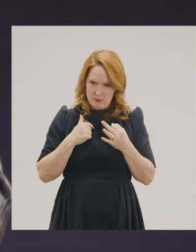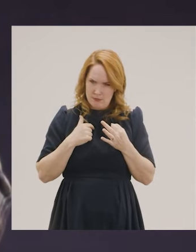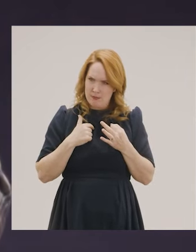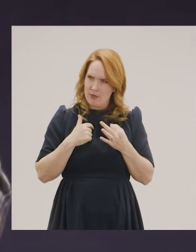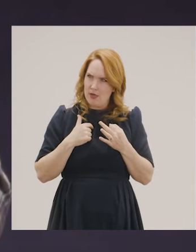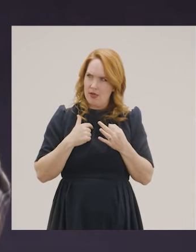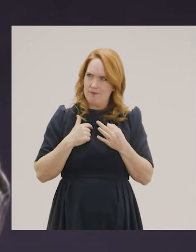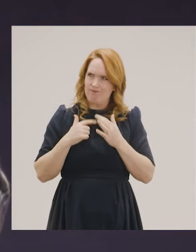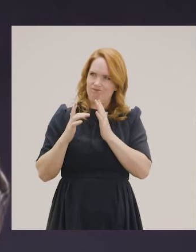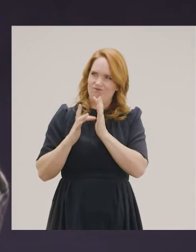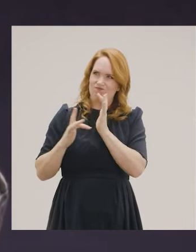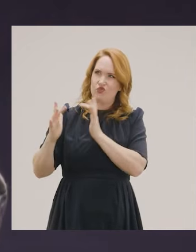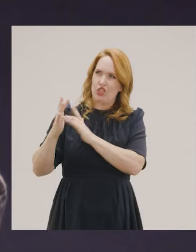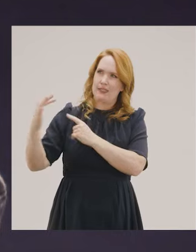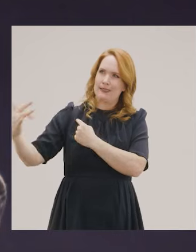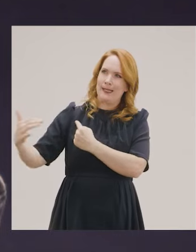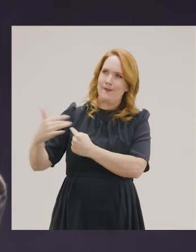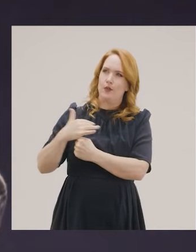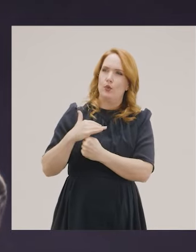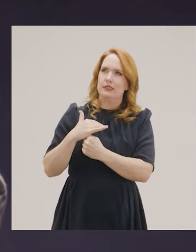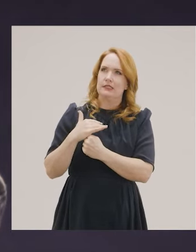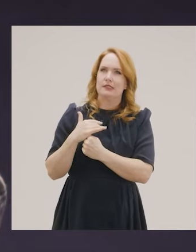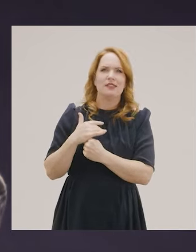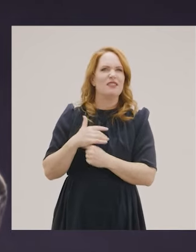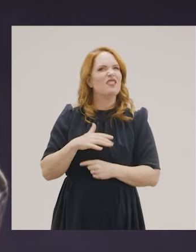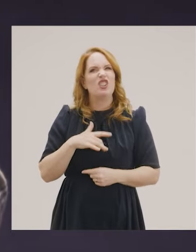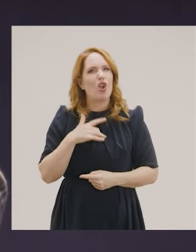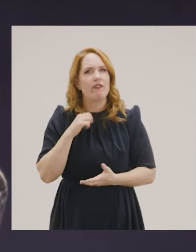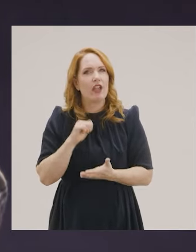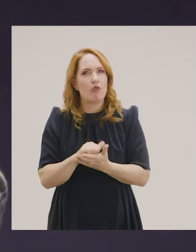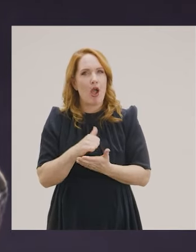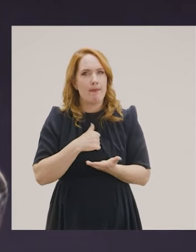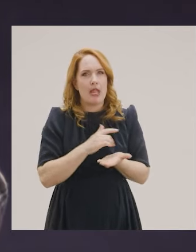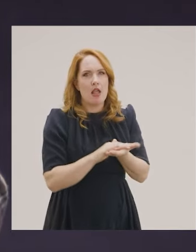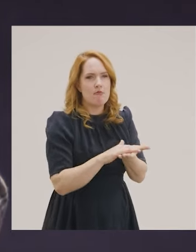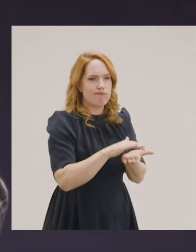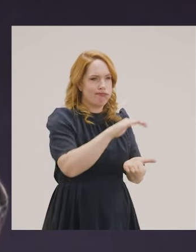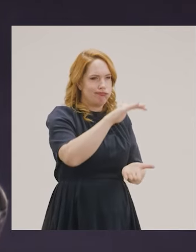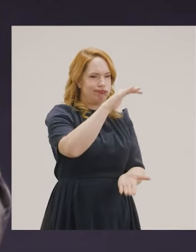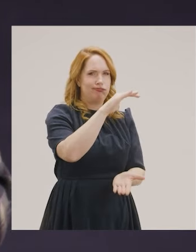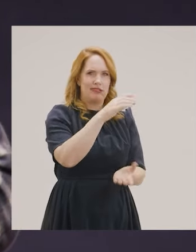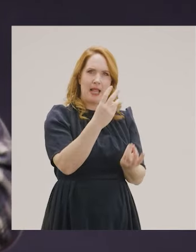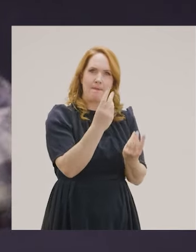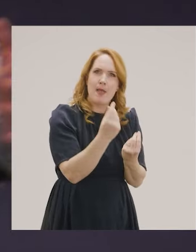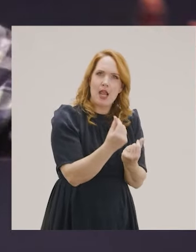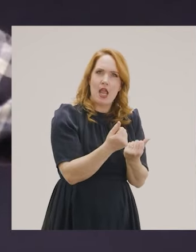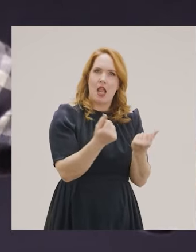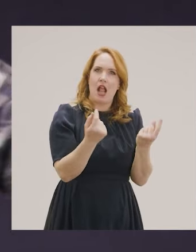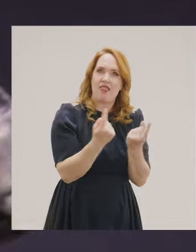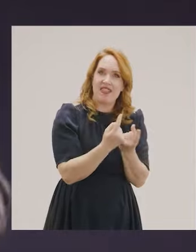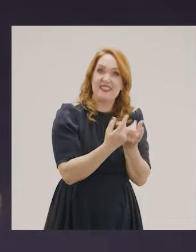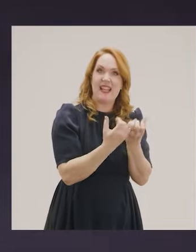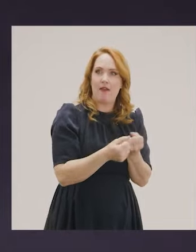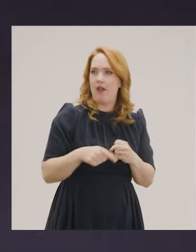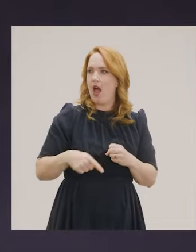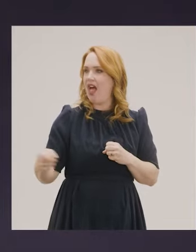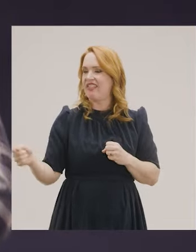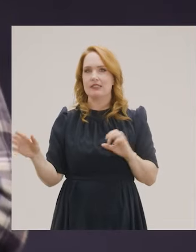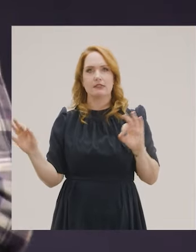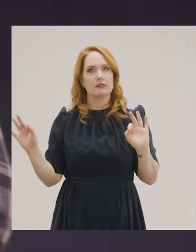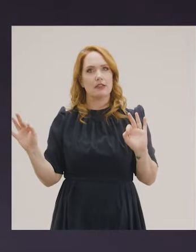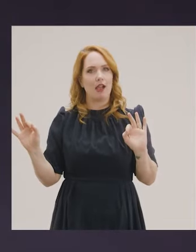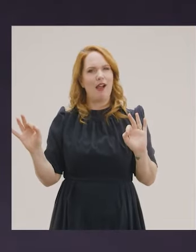hearts that said, I have been so changed by Jesus that it wouldn't feel right that if I had all this extra stuff,